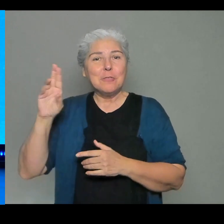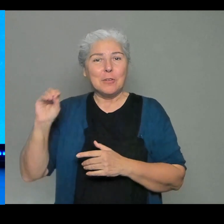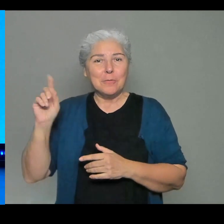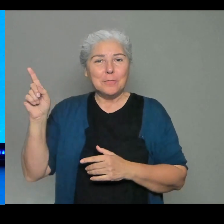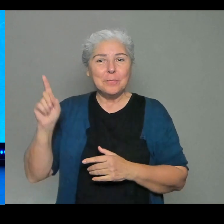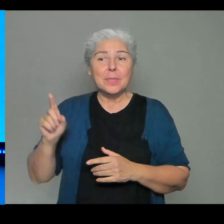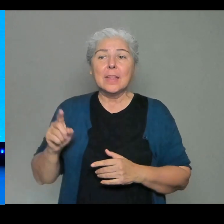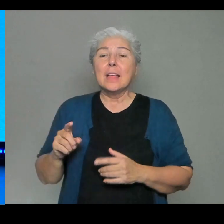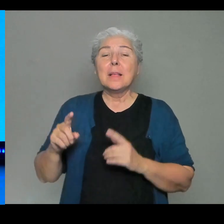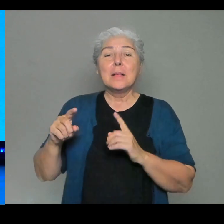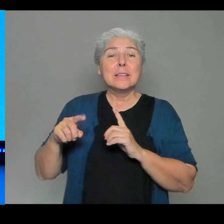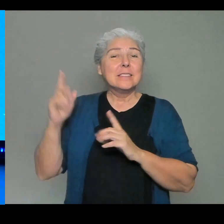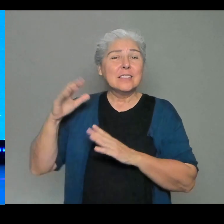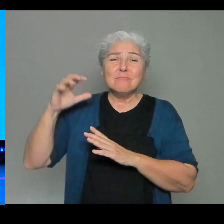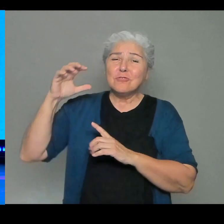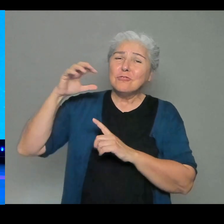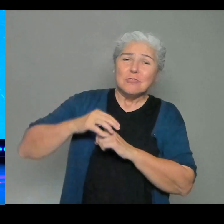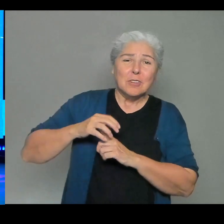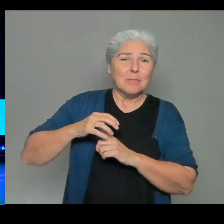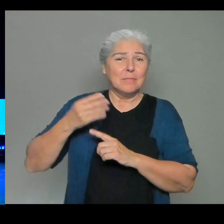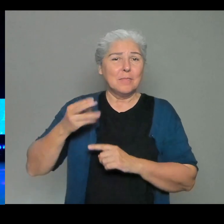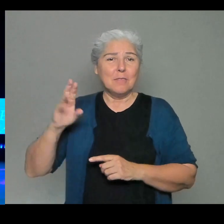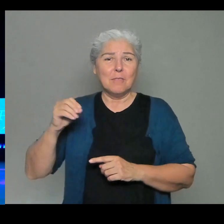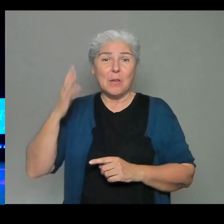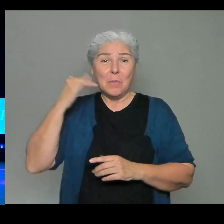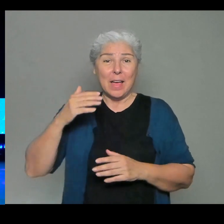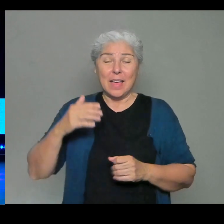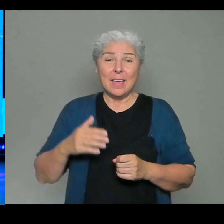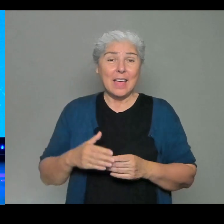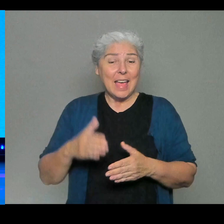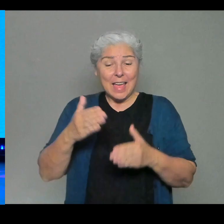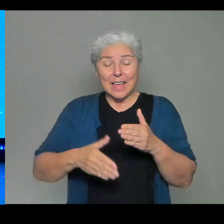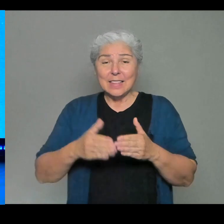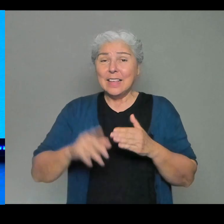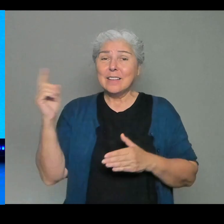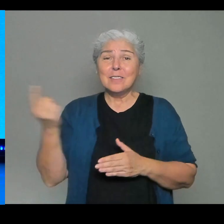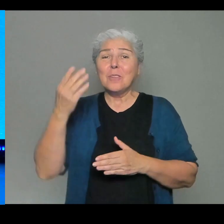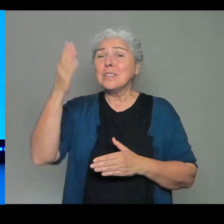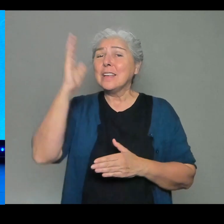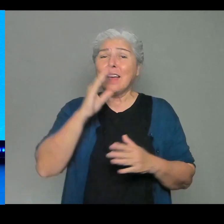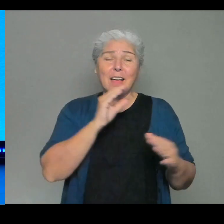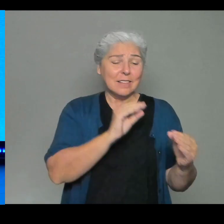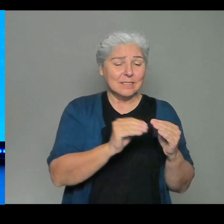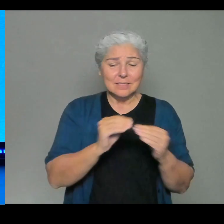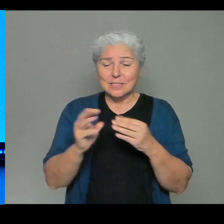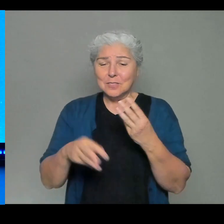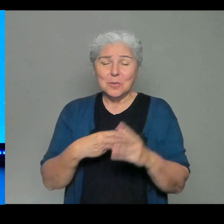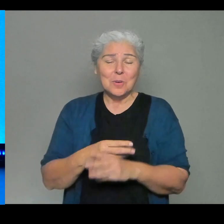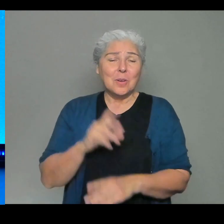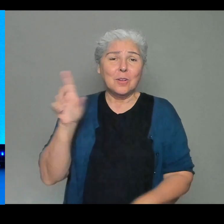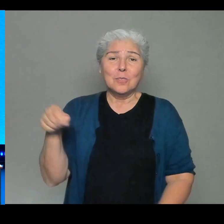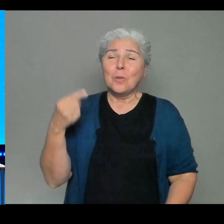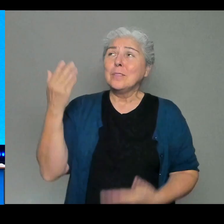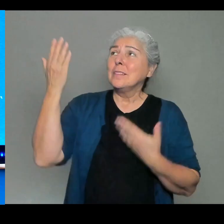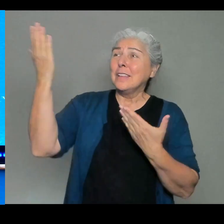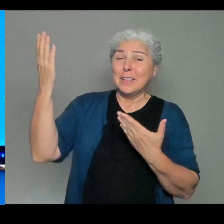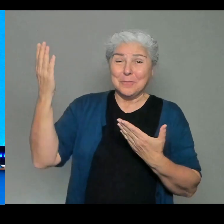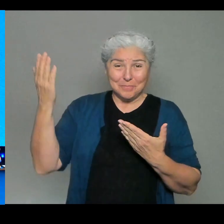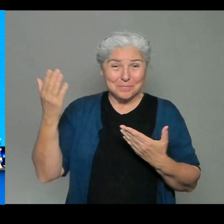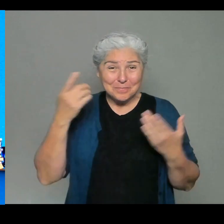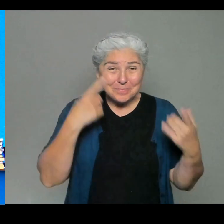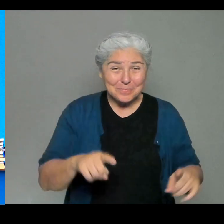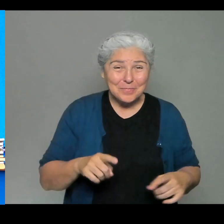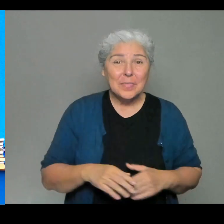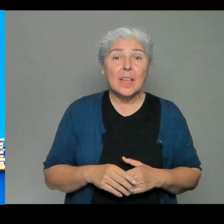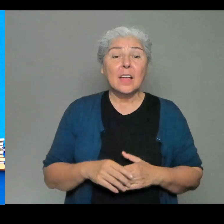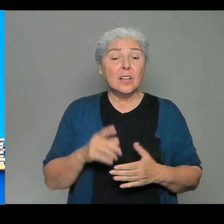stories, we'll get to in a minute, God is the ultimate hero in the end, because in the end of the, at the end of the day, only God can fix all the problems of the world. Can I get